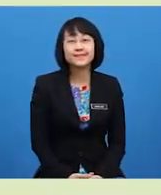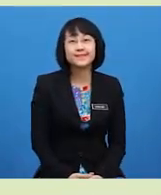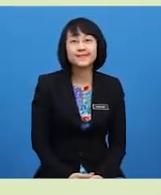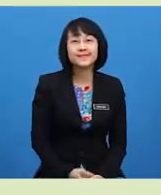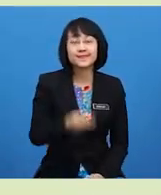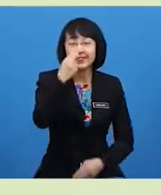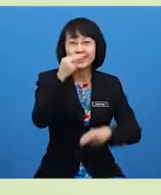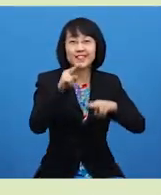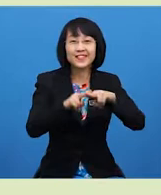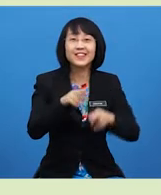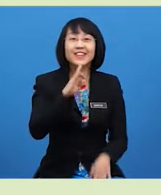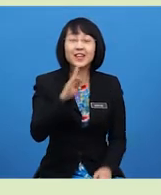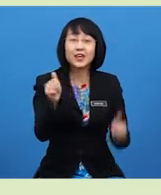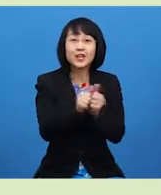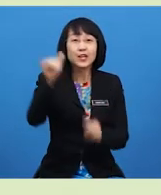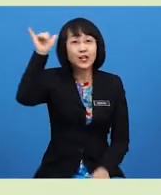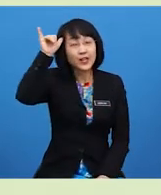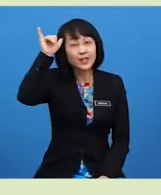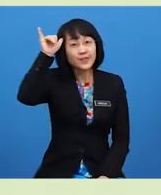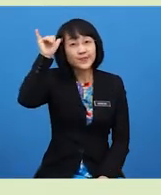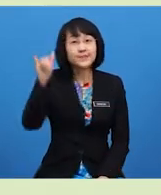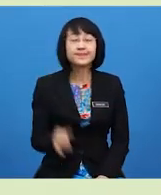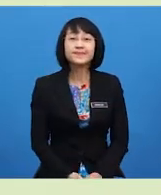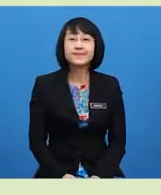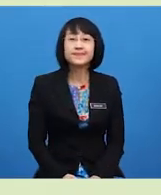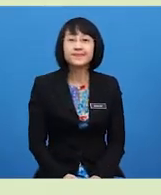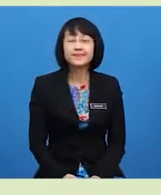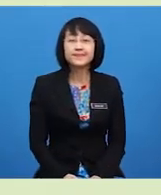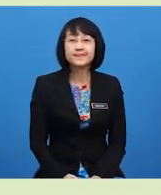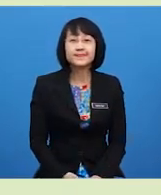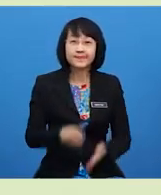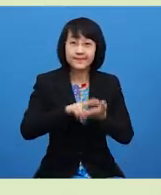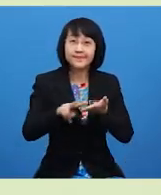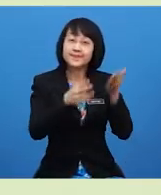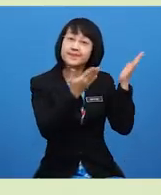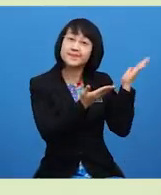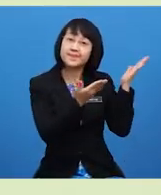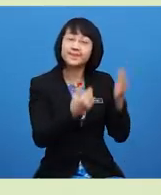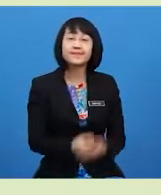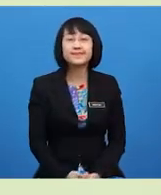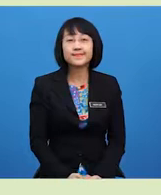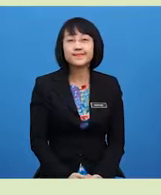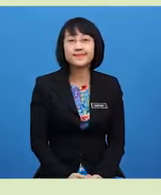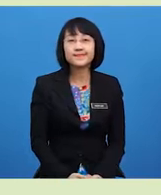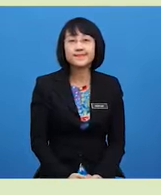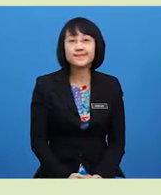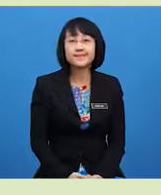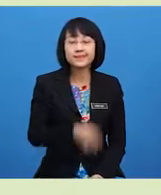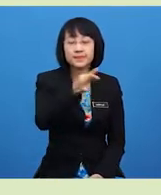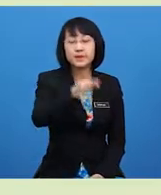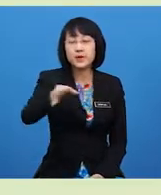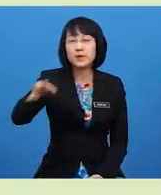Fun fact with Yolo. Did you know the most popular topping for pizza is